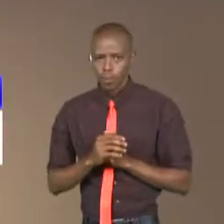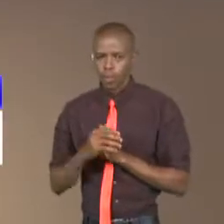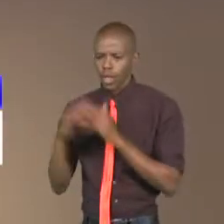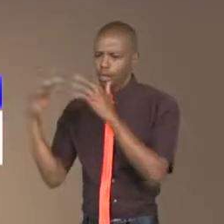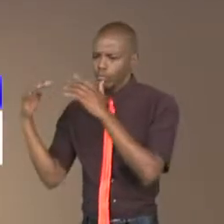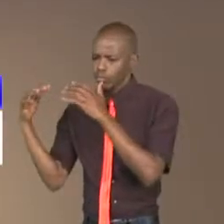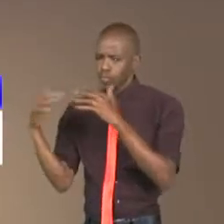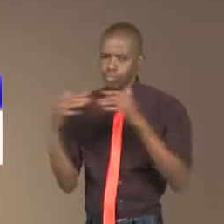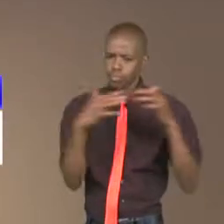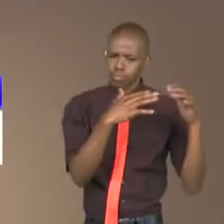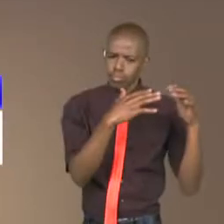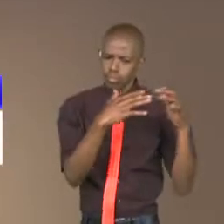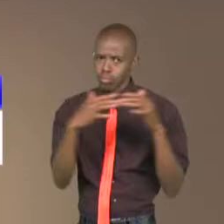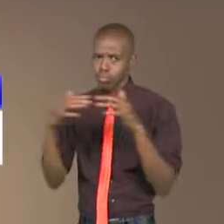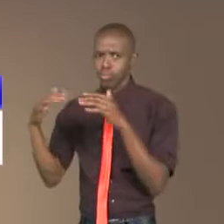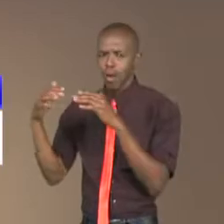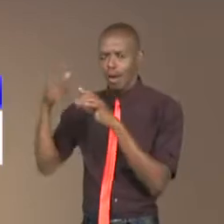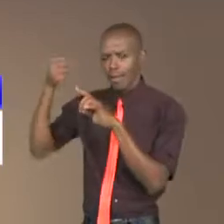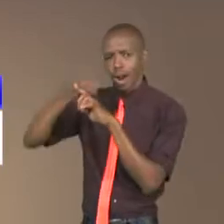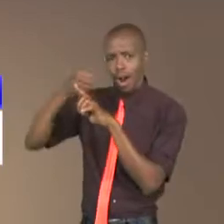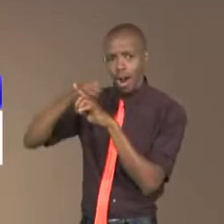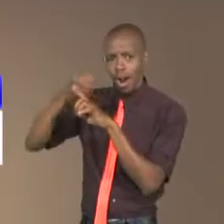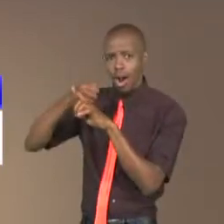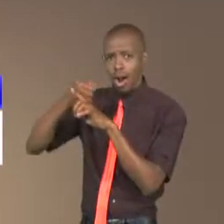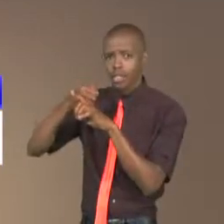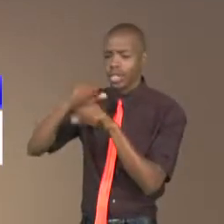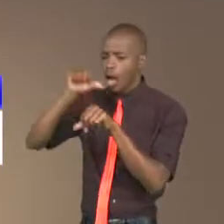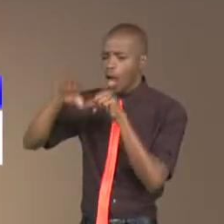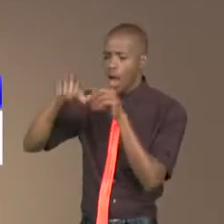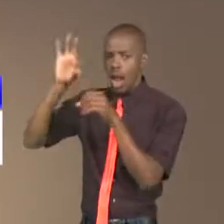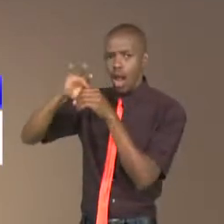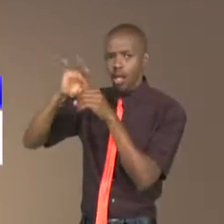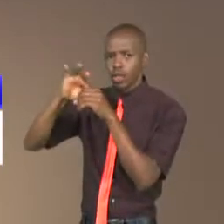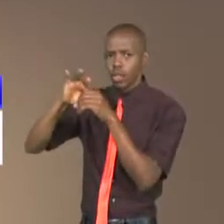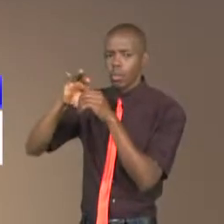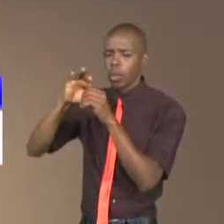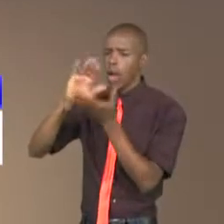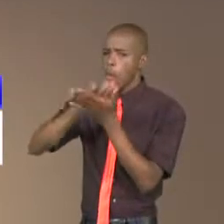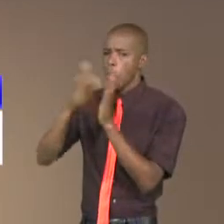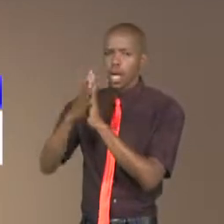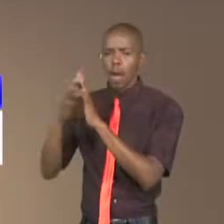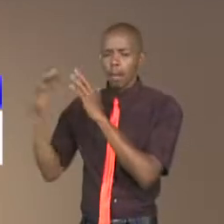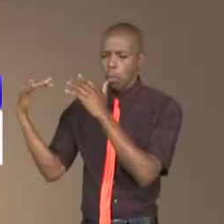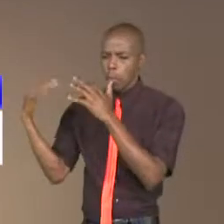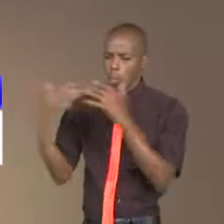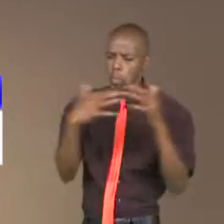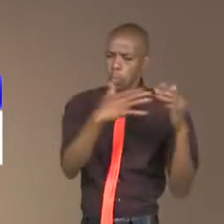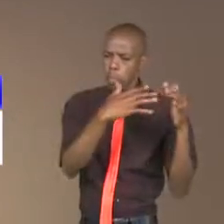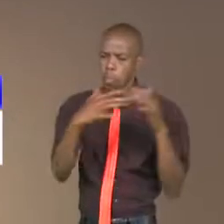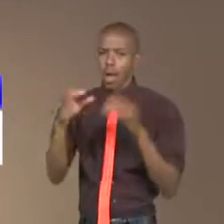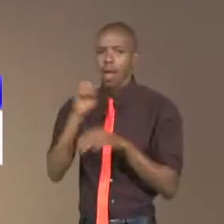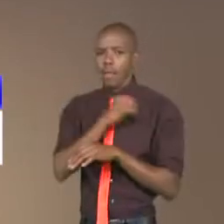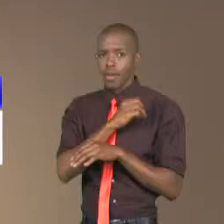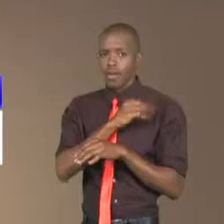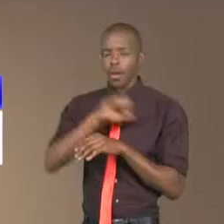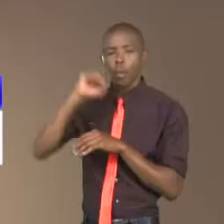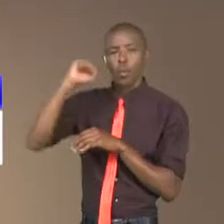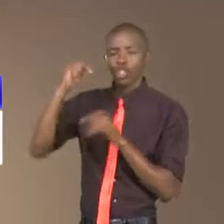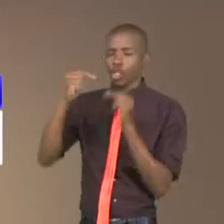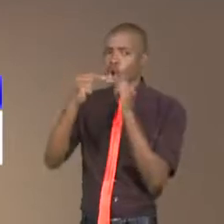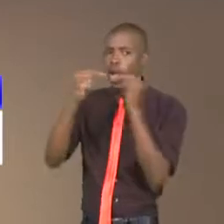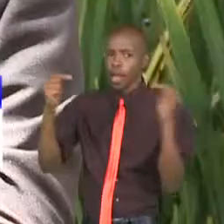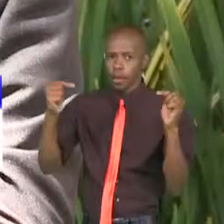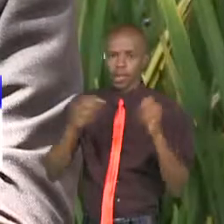Chaos, near fist fights. This is a by-election that has turned two camps into fierce political enemies.